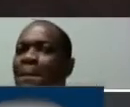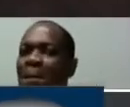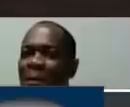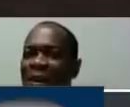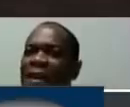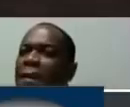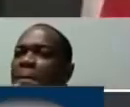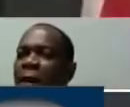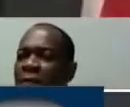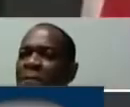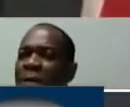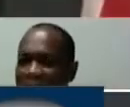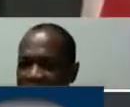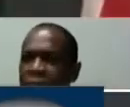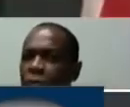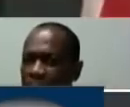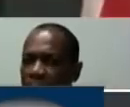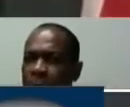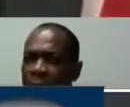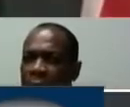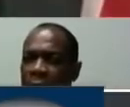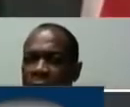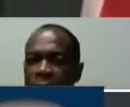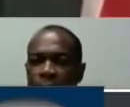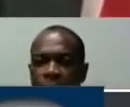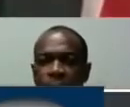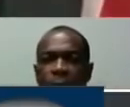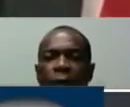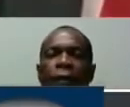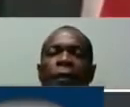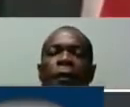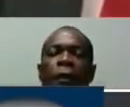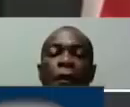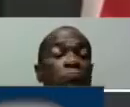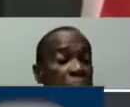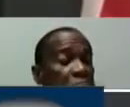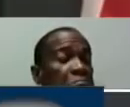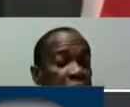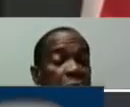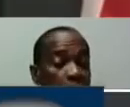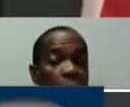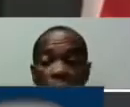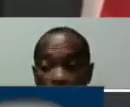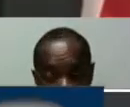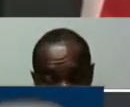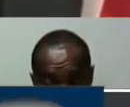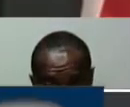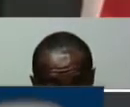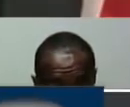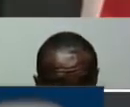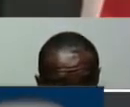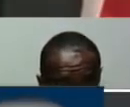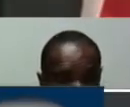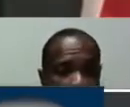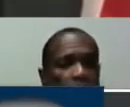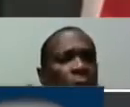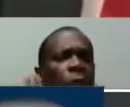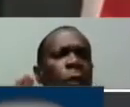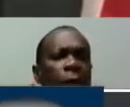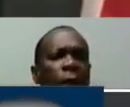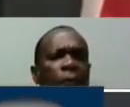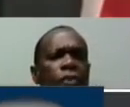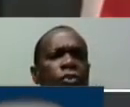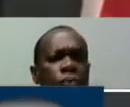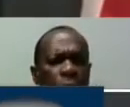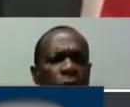possibility? Well, we'll take on board what is required. We'll adjust the existing legislation as the Attorney